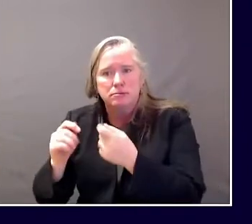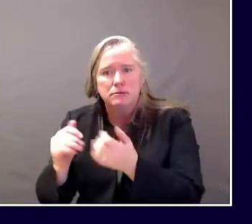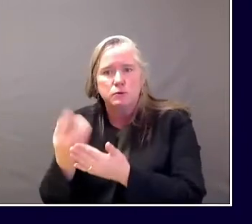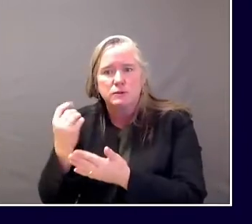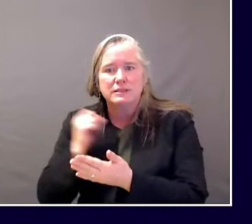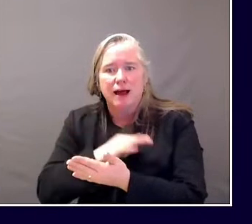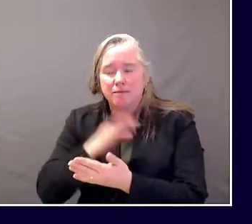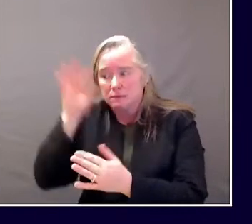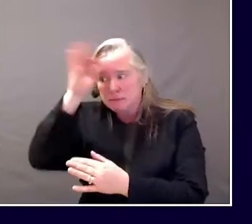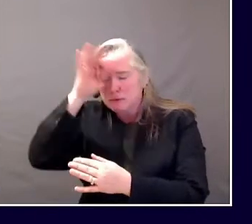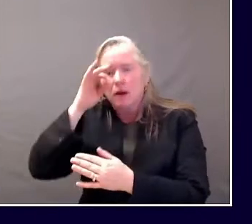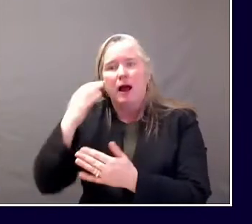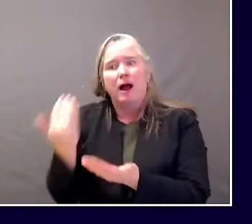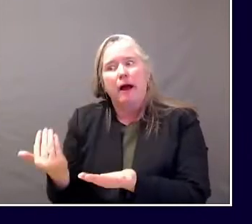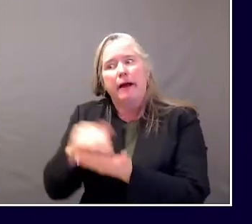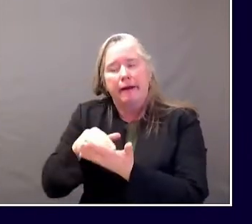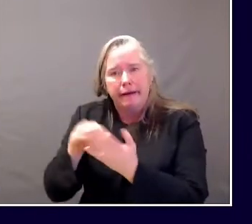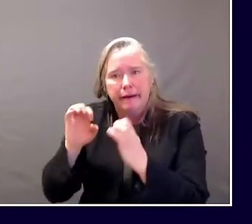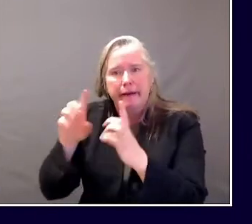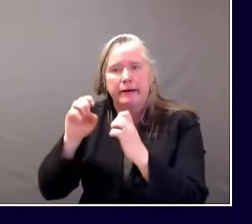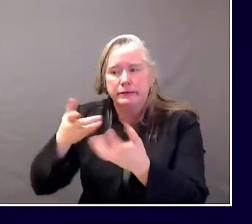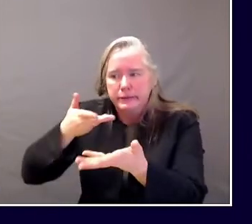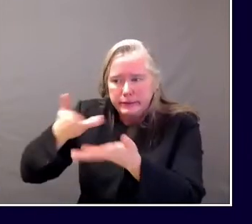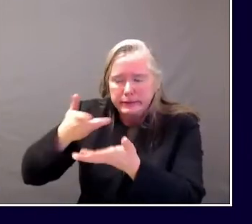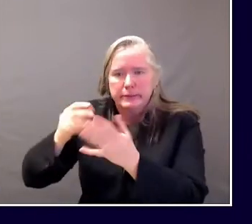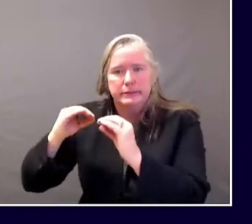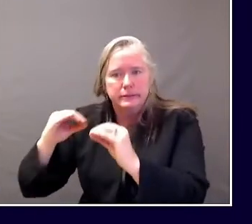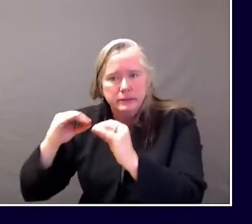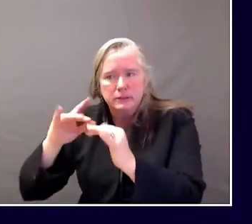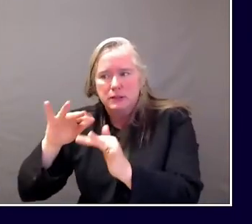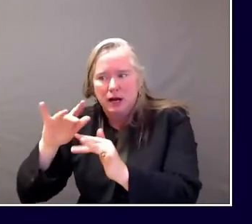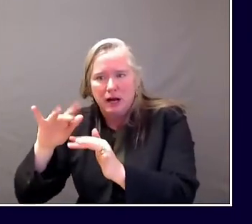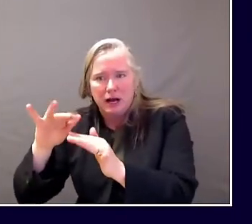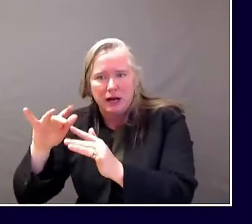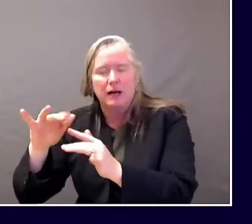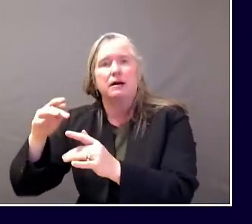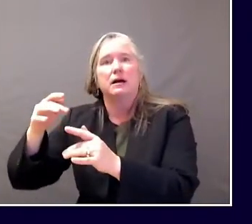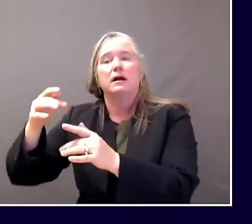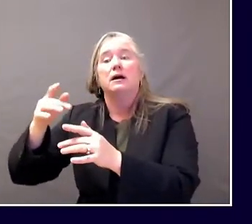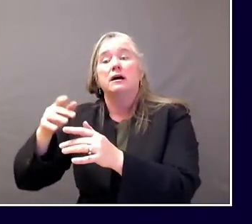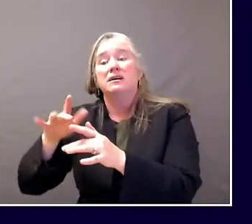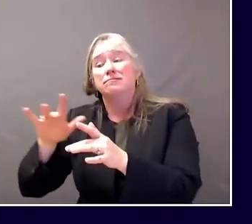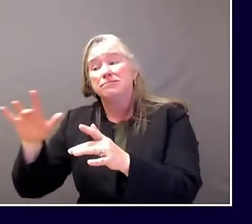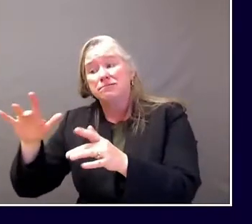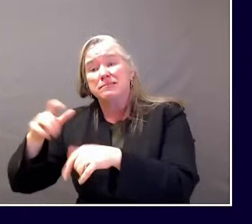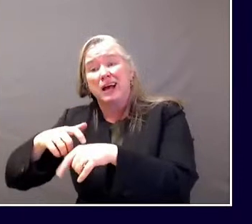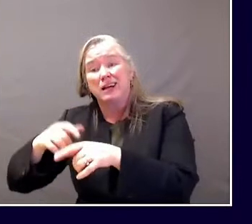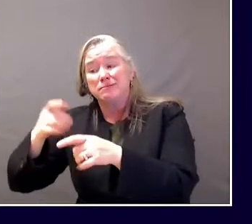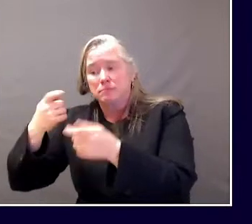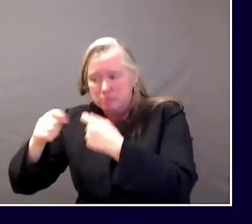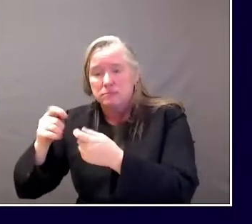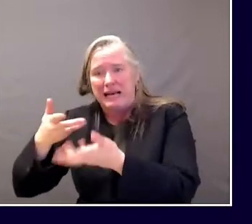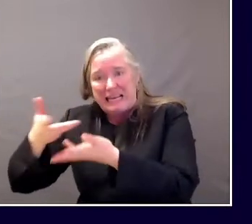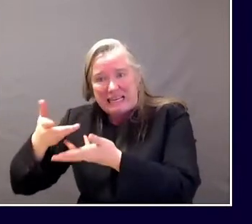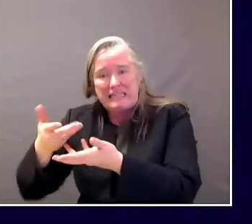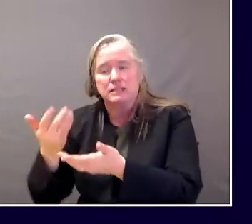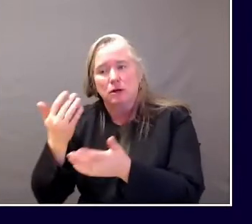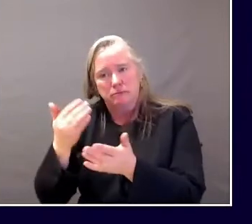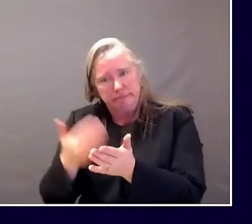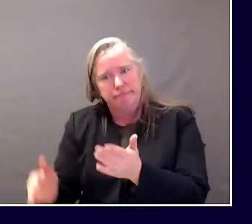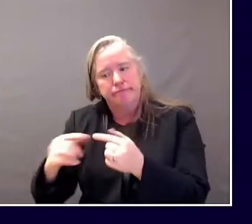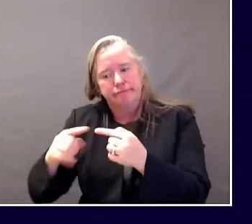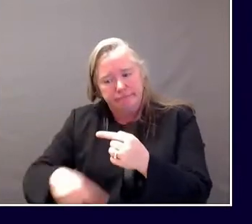the education. Second of all, I think we're going to look harder at our testing plans to see if we can do more testing as a means to